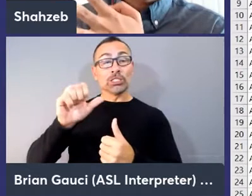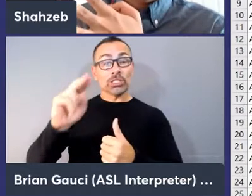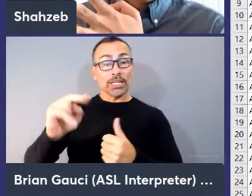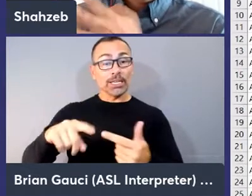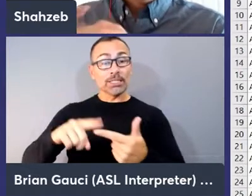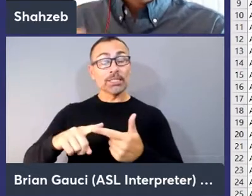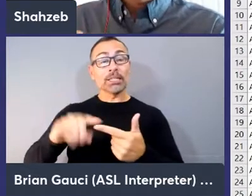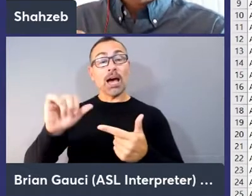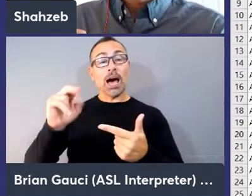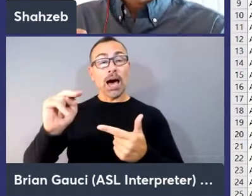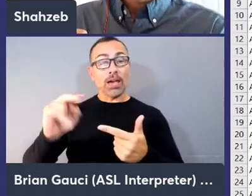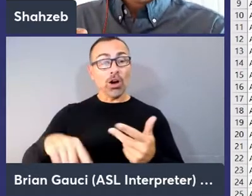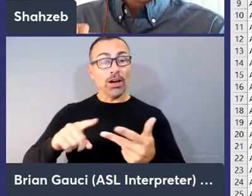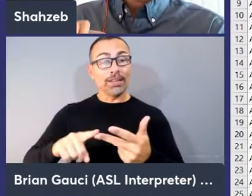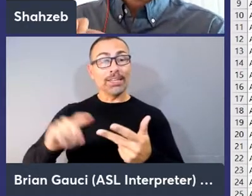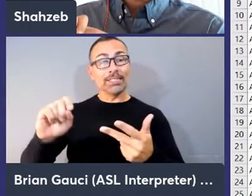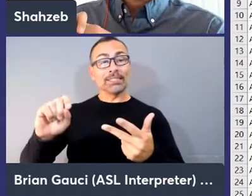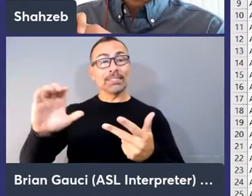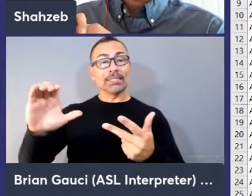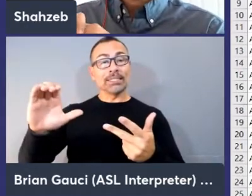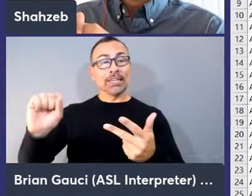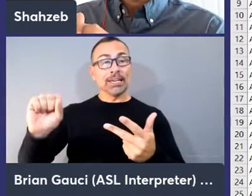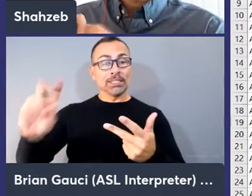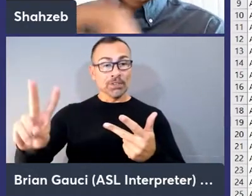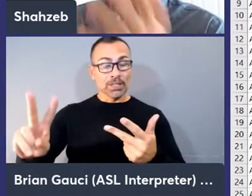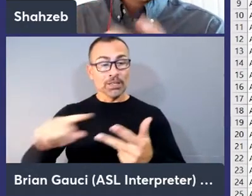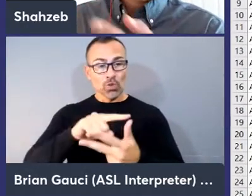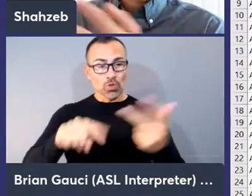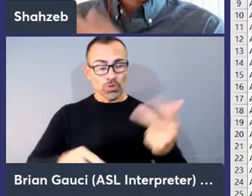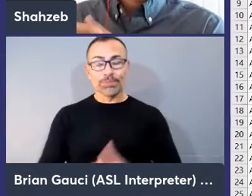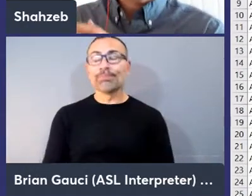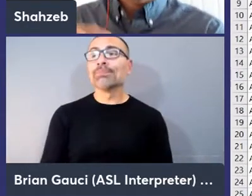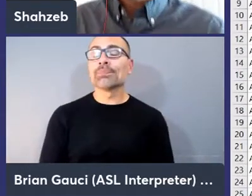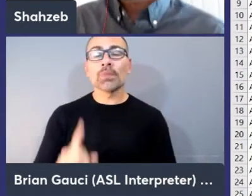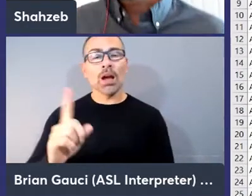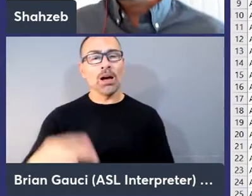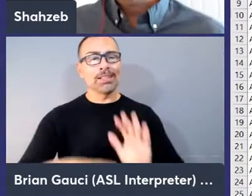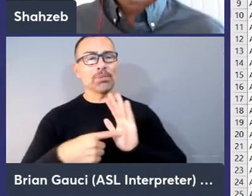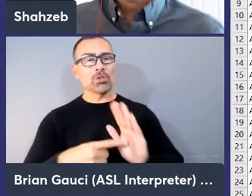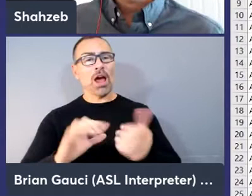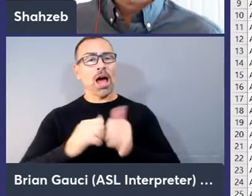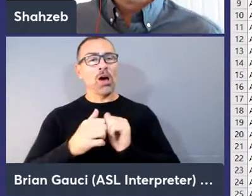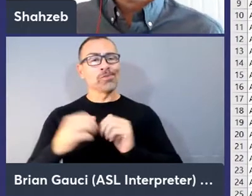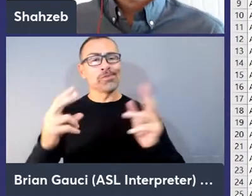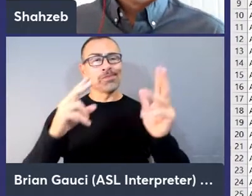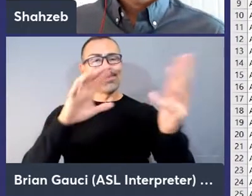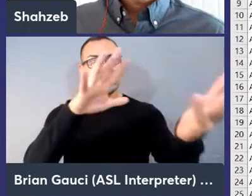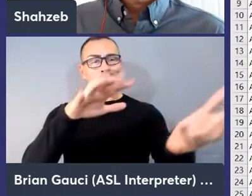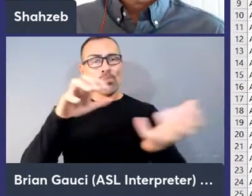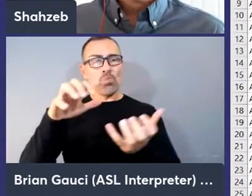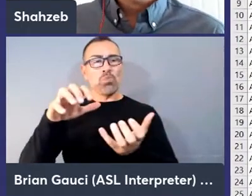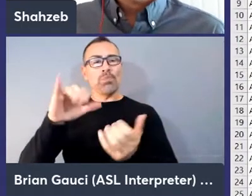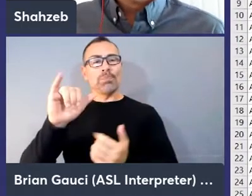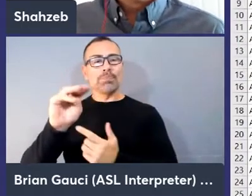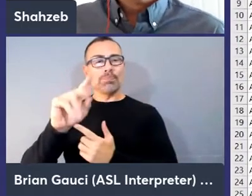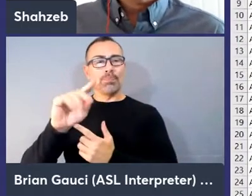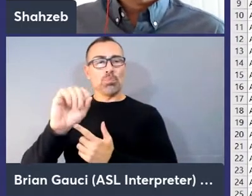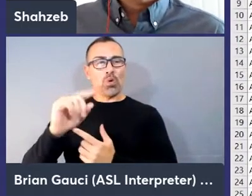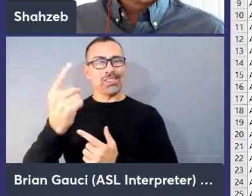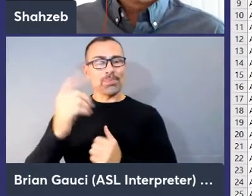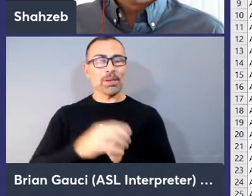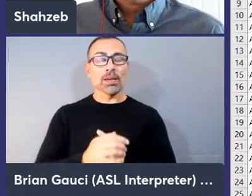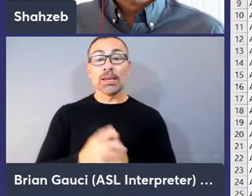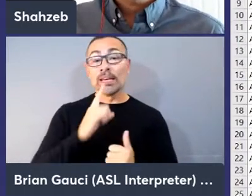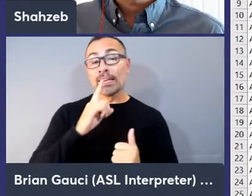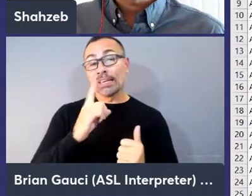and CSV. Um, what I'll demo today is how to import something which is a sample data set of